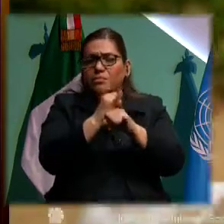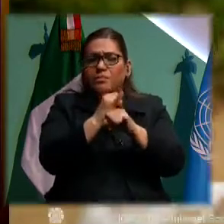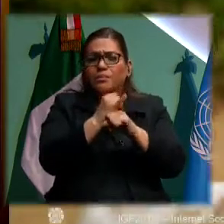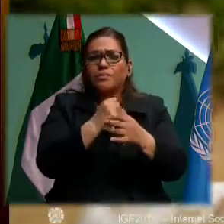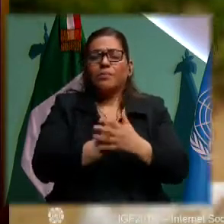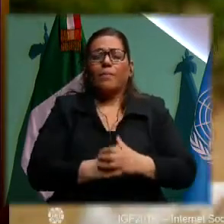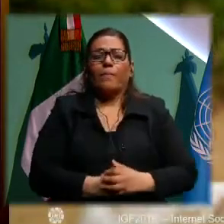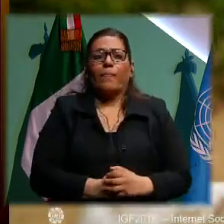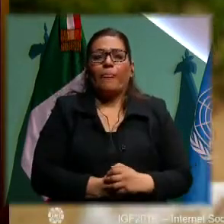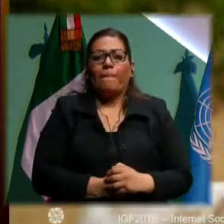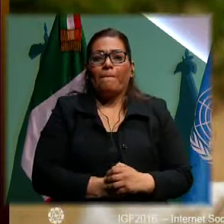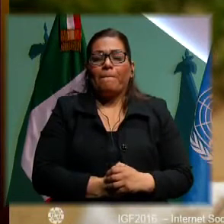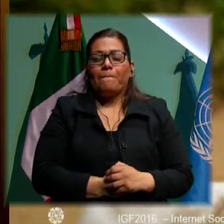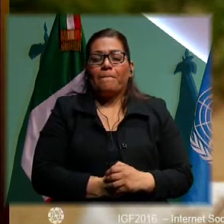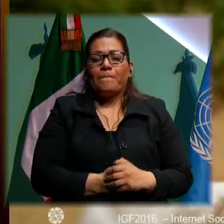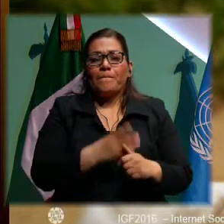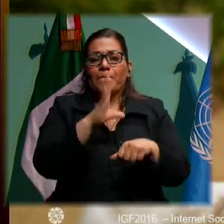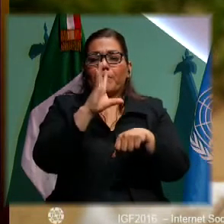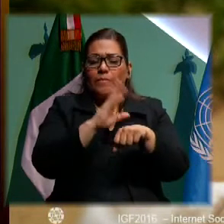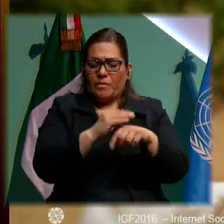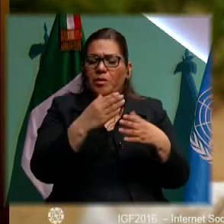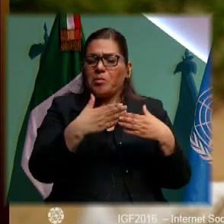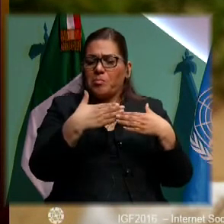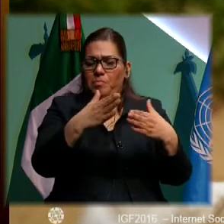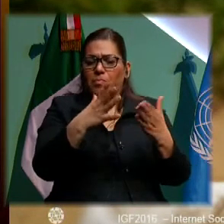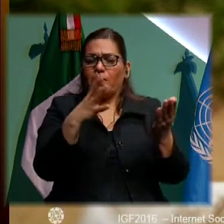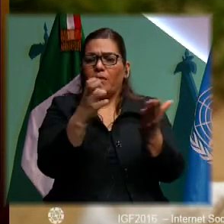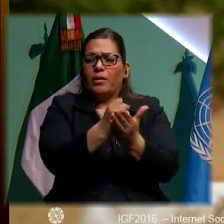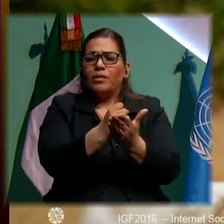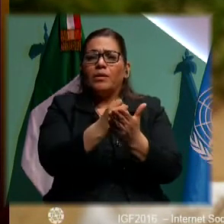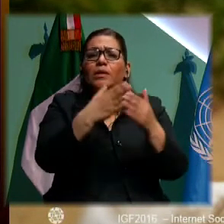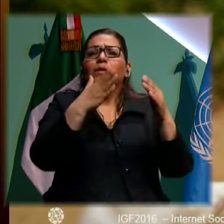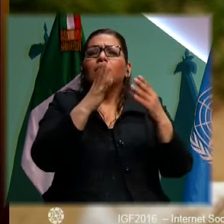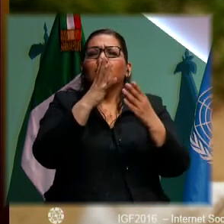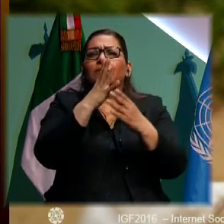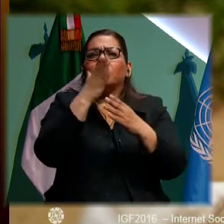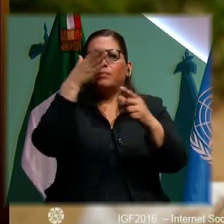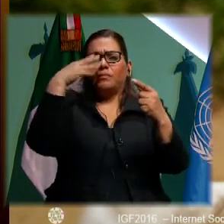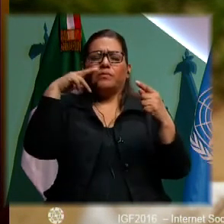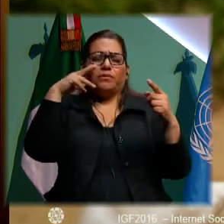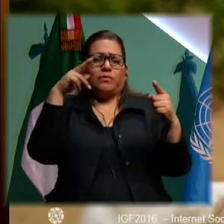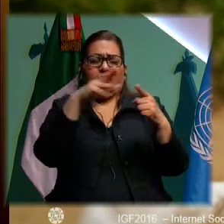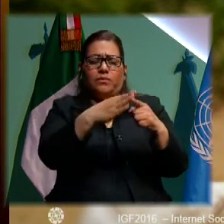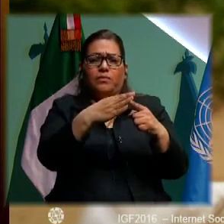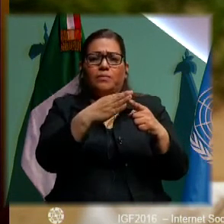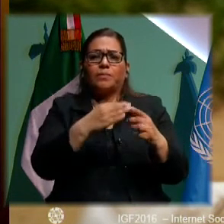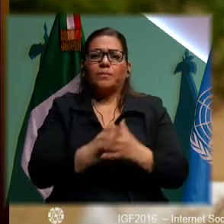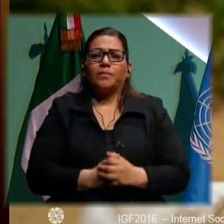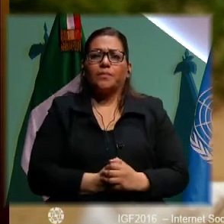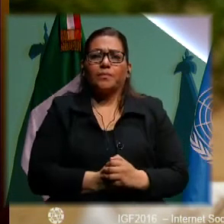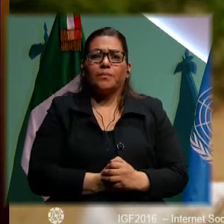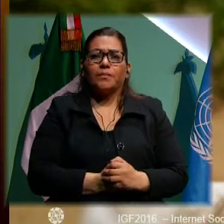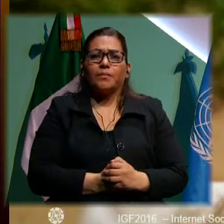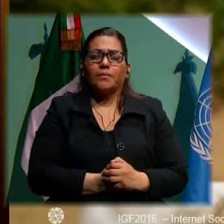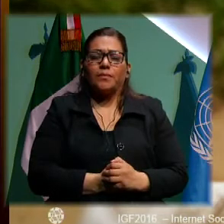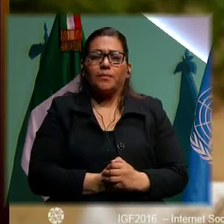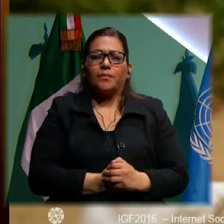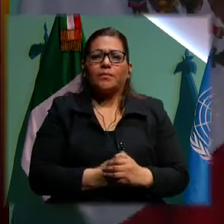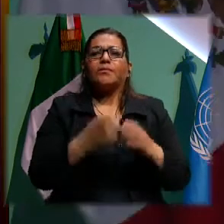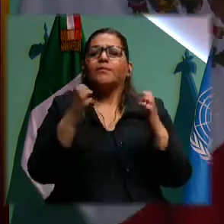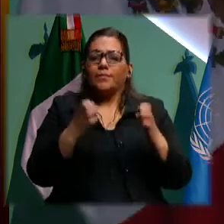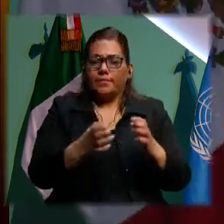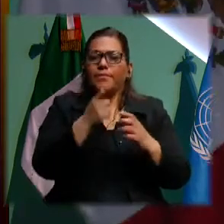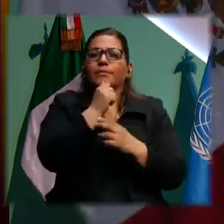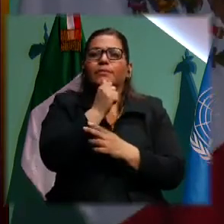of achieving those goals. For the moment, I'd like to concentrate